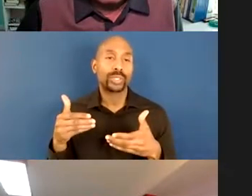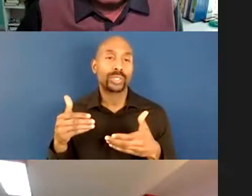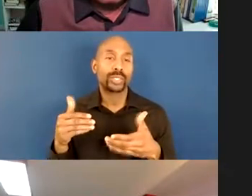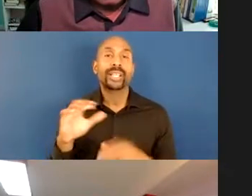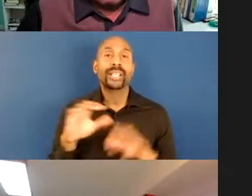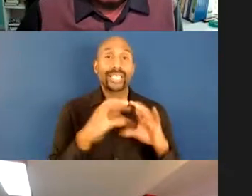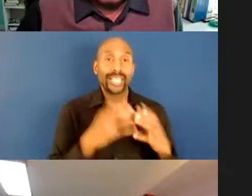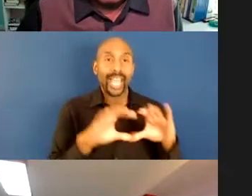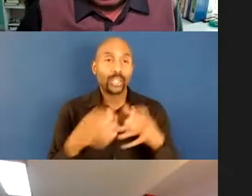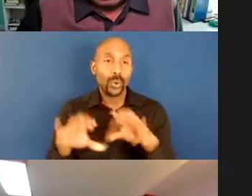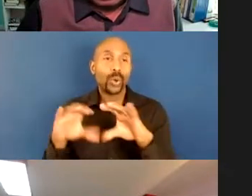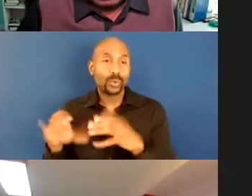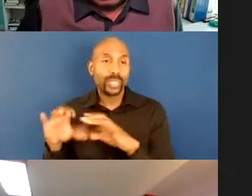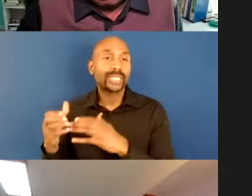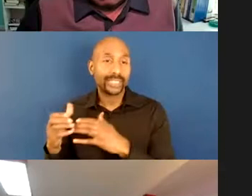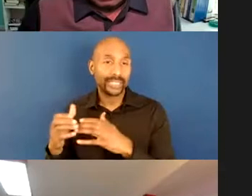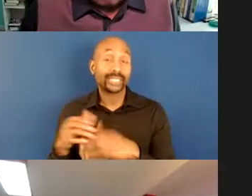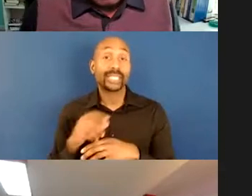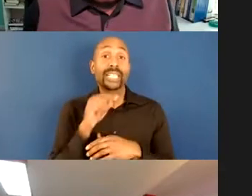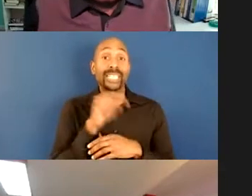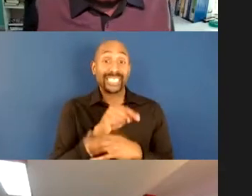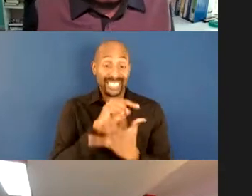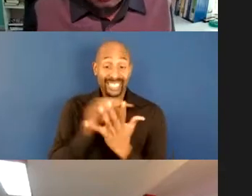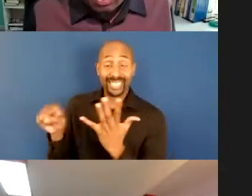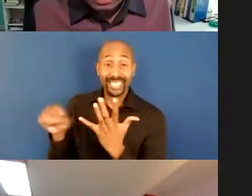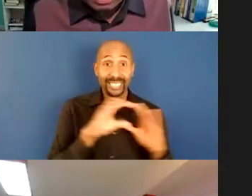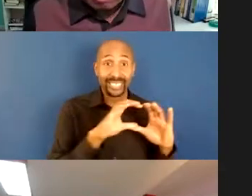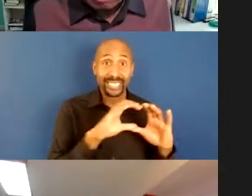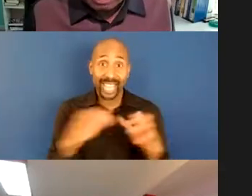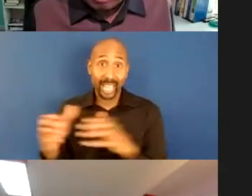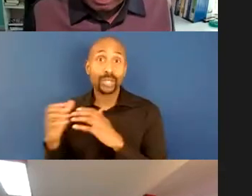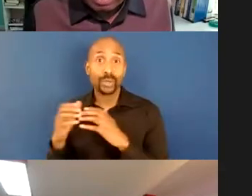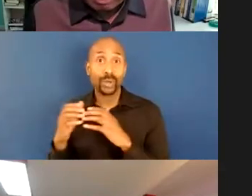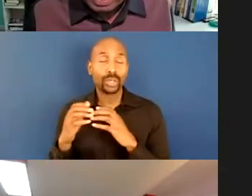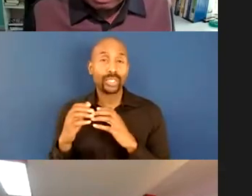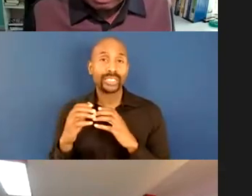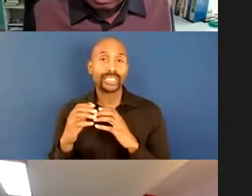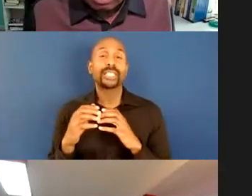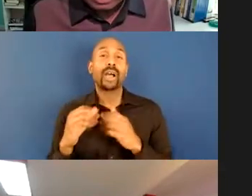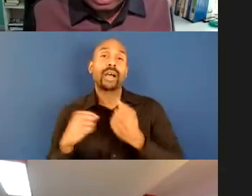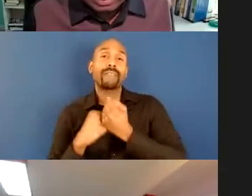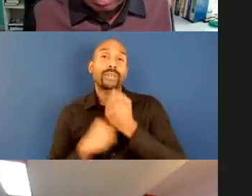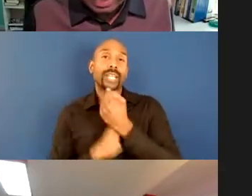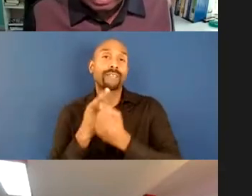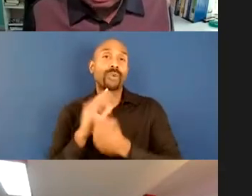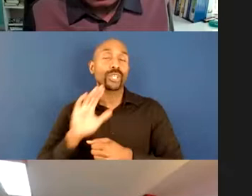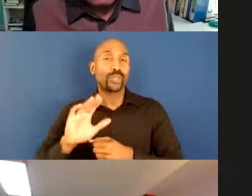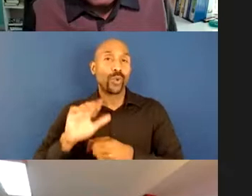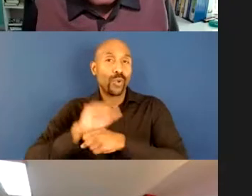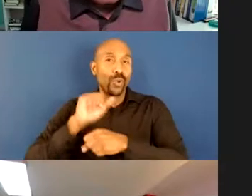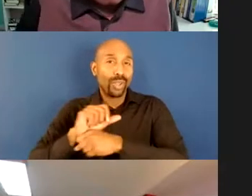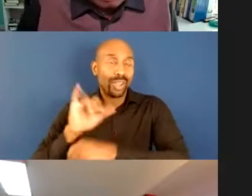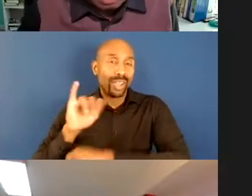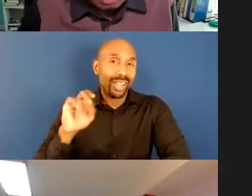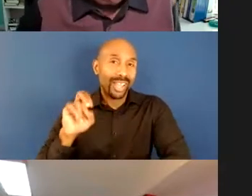categories that will house, you know, the infrastructure of your work, and from there begin to launch a